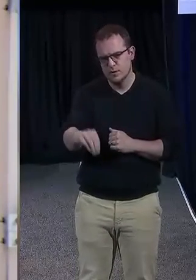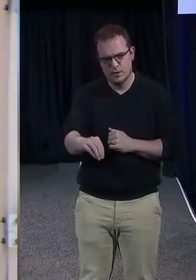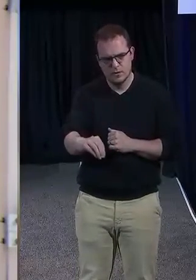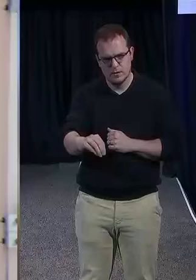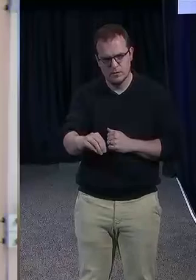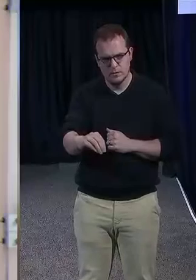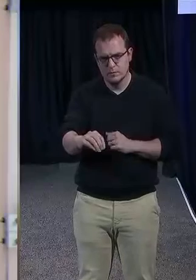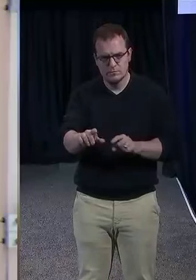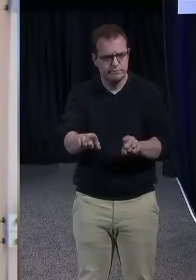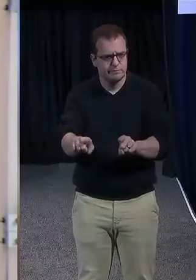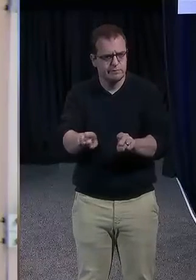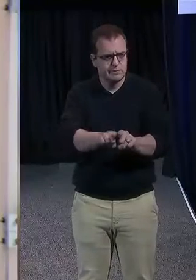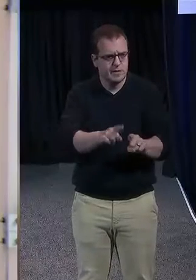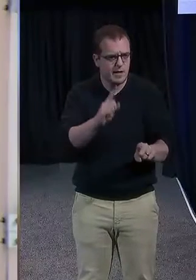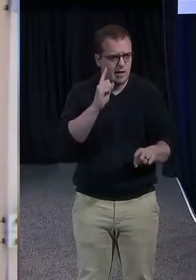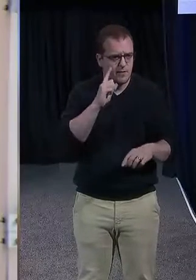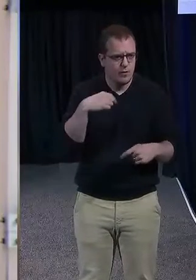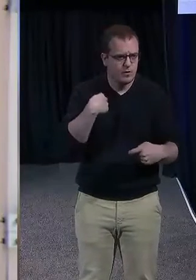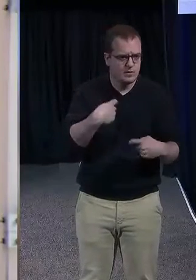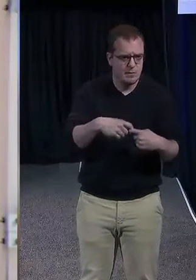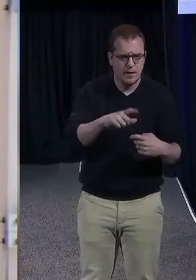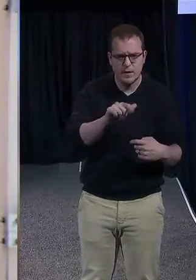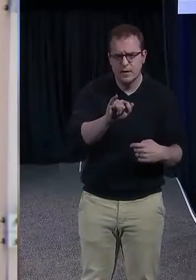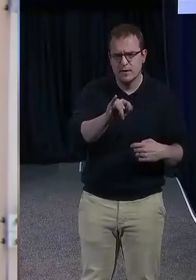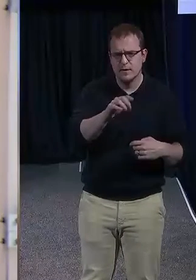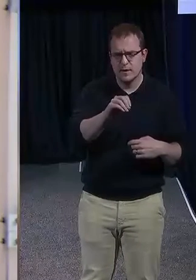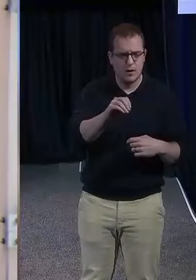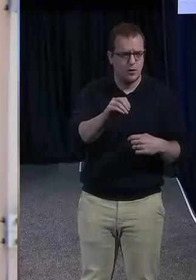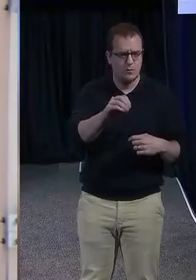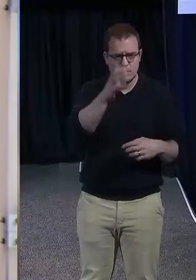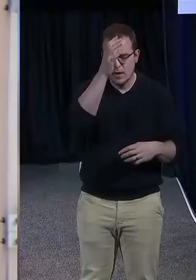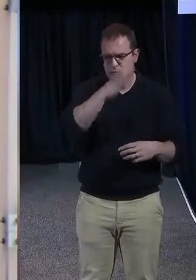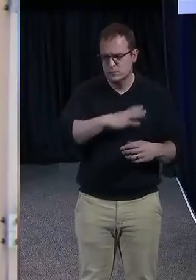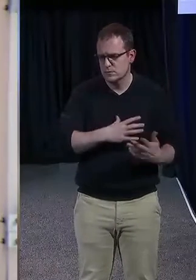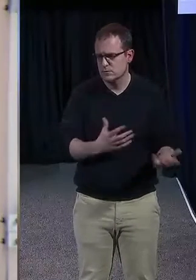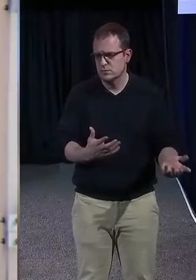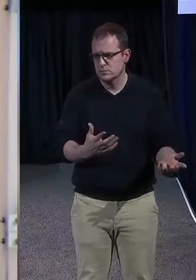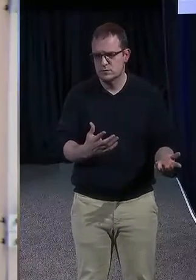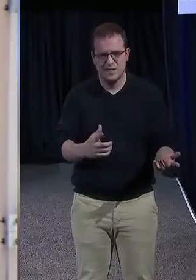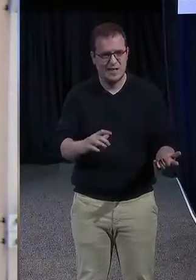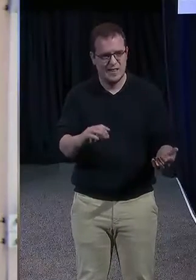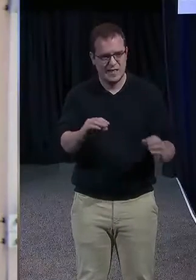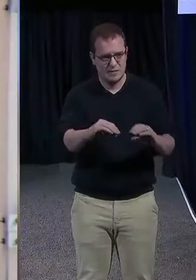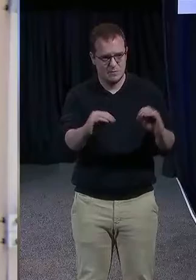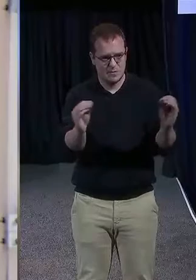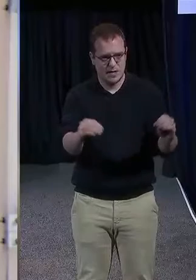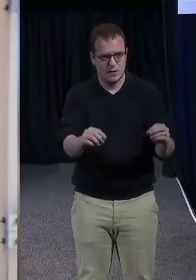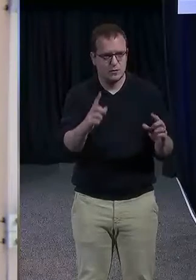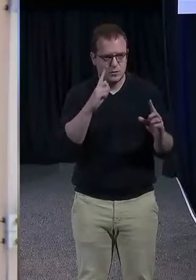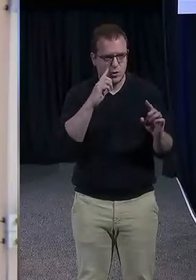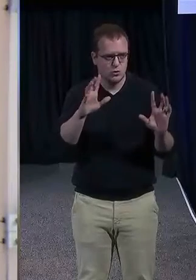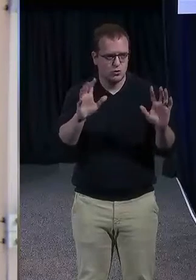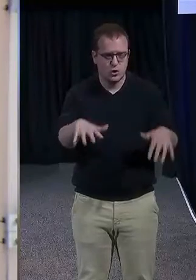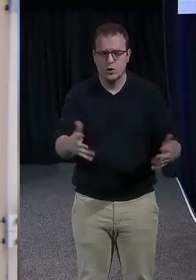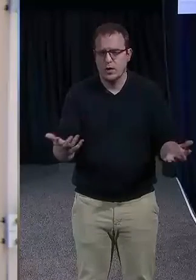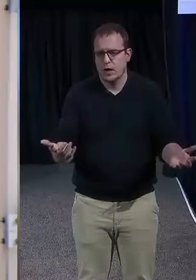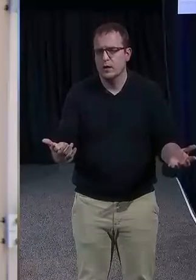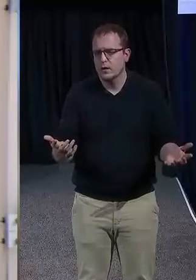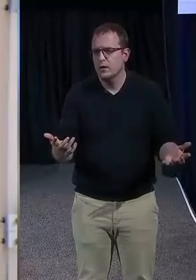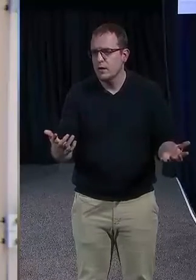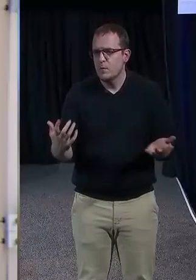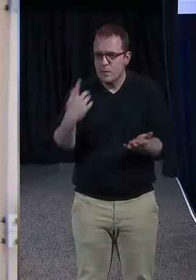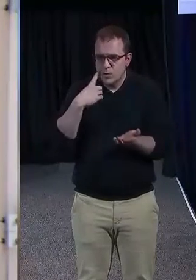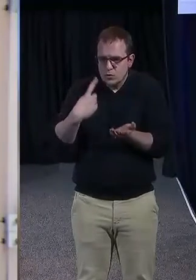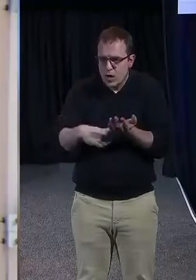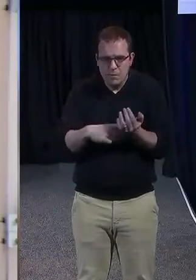to be said for Hispanic and Latino males. These percentages are alarming. You're talking about